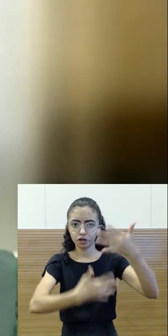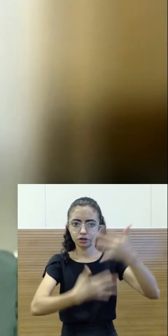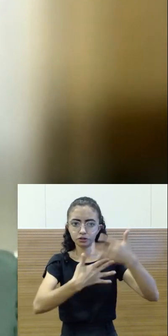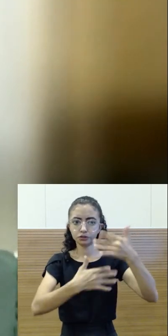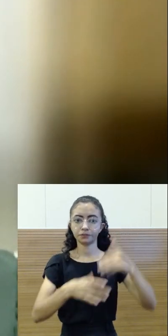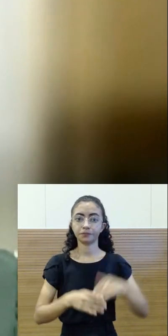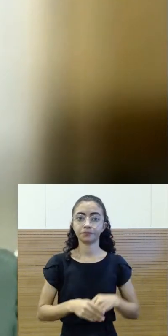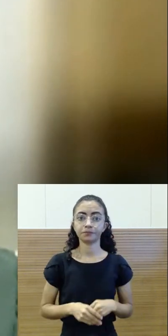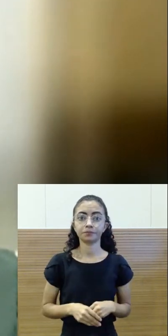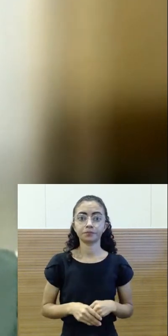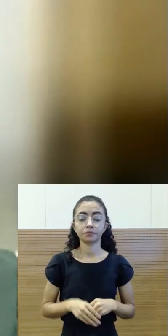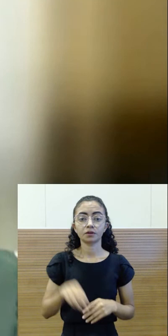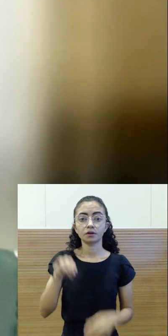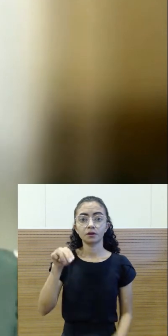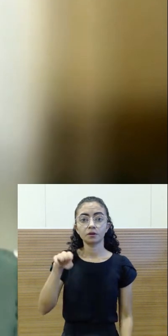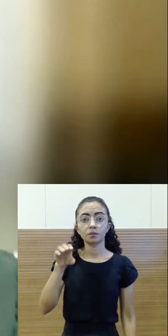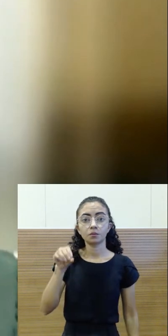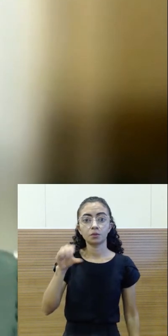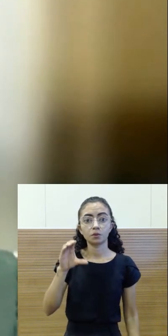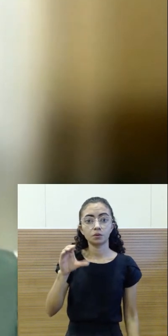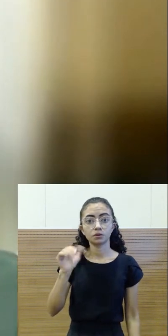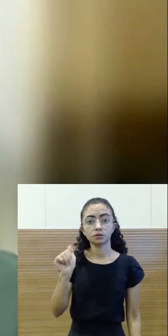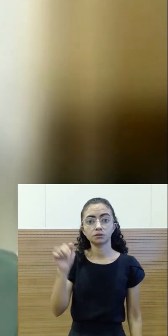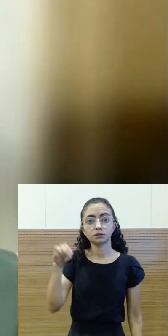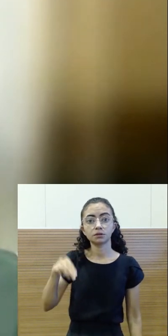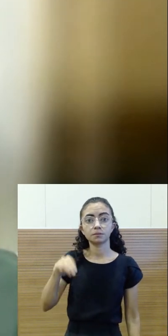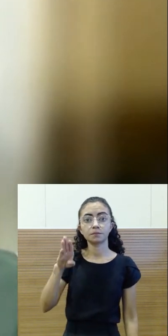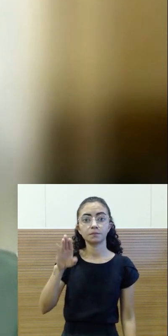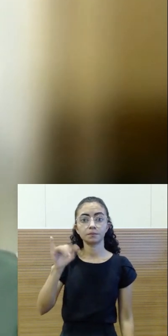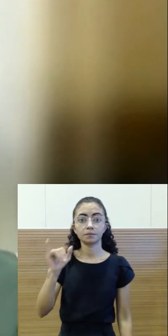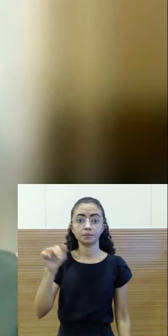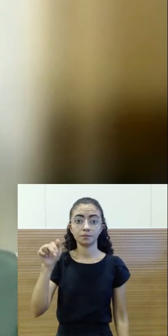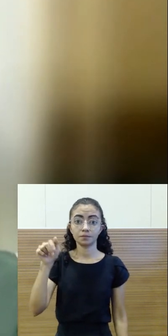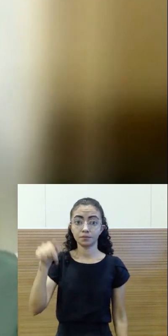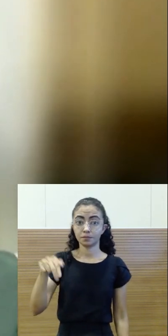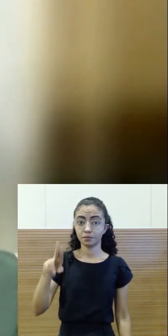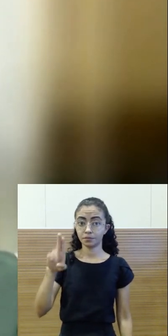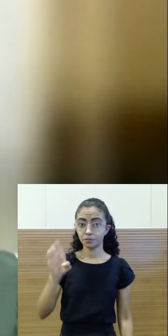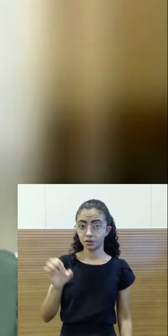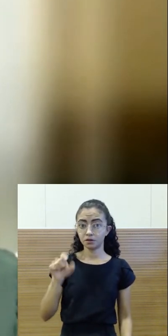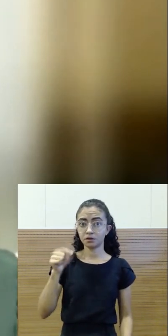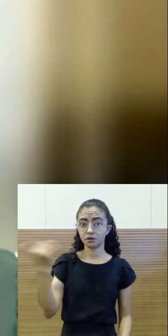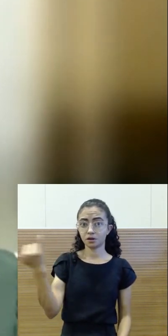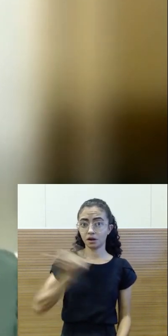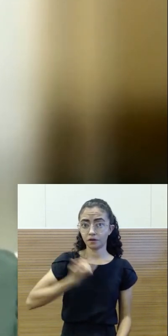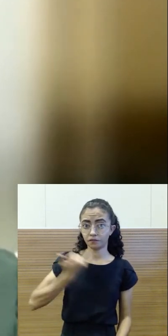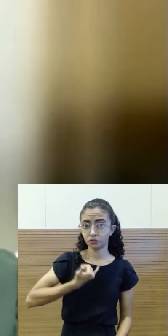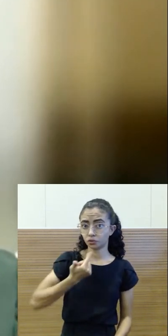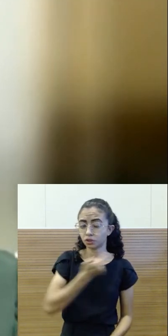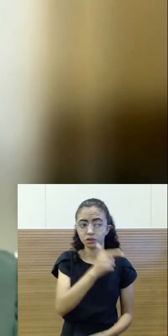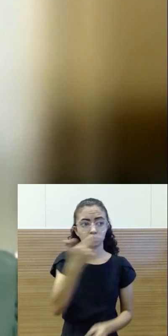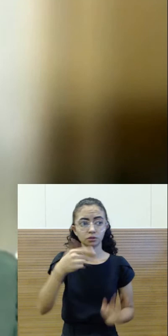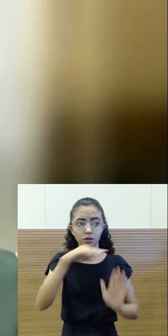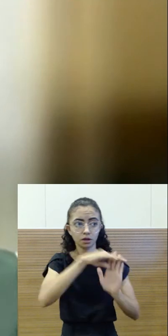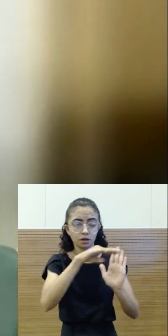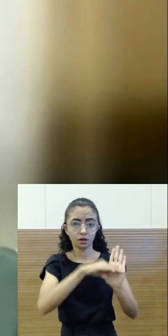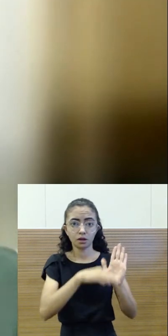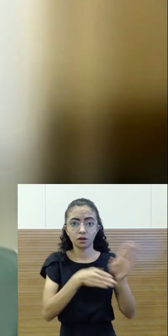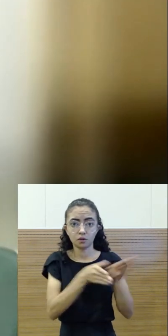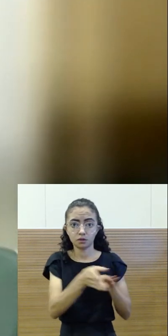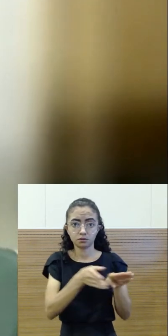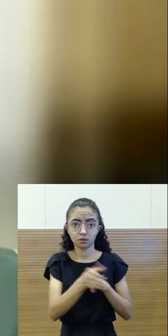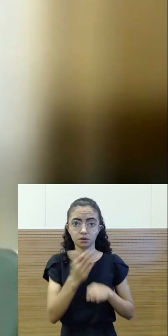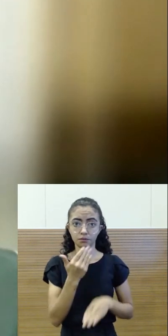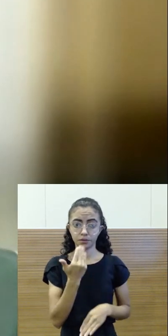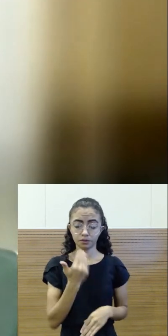Mozambique has signaled that they do not have food guides, and they would like to count on the support of the people who are